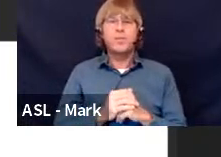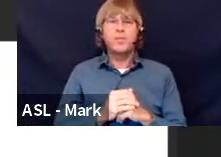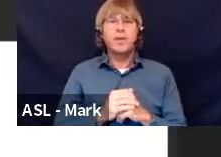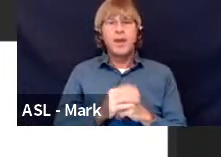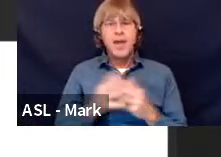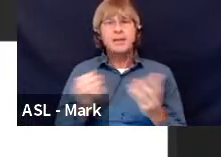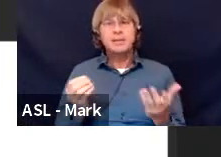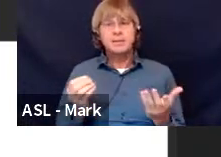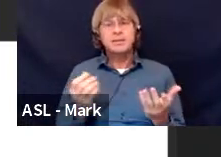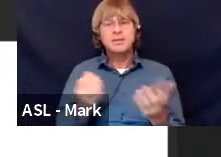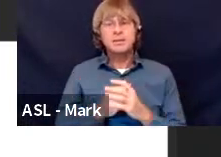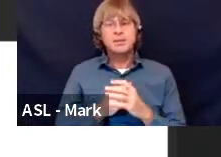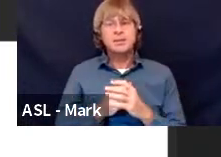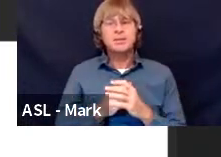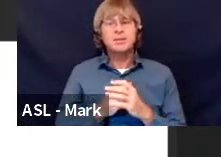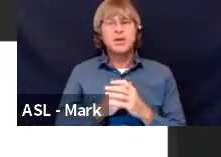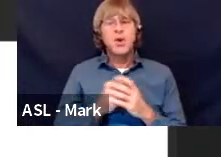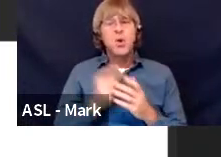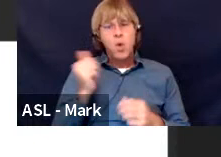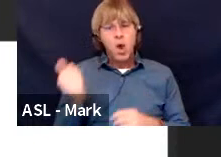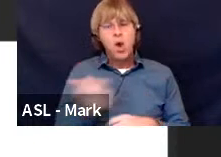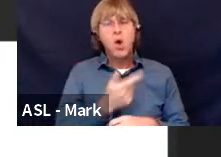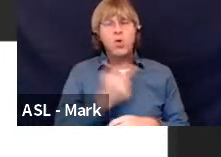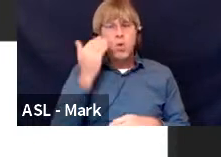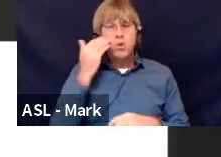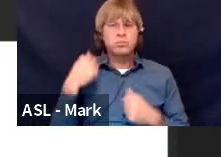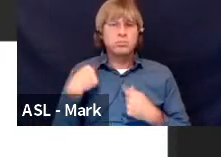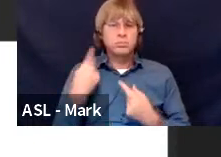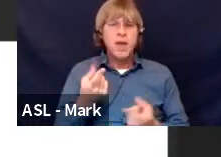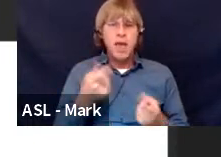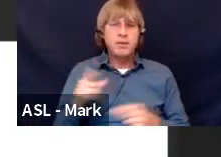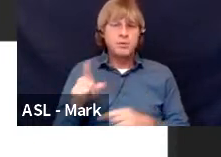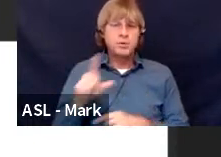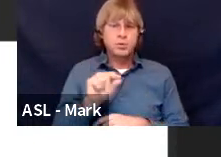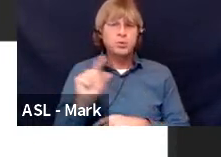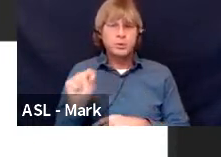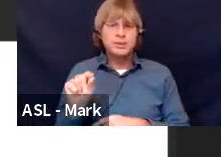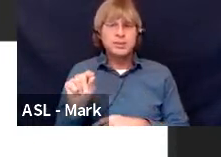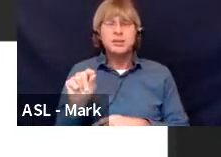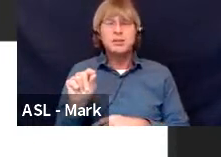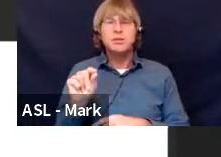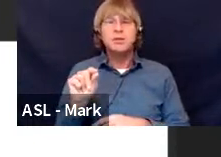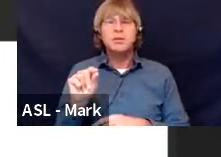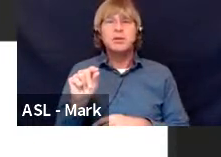And we all know things that have happened in 2020.